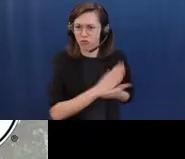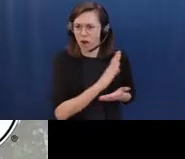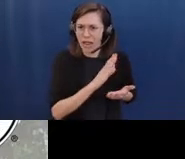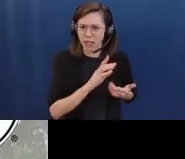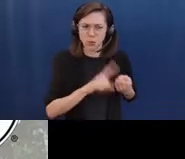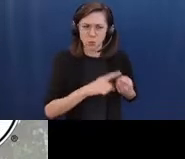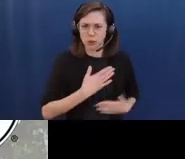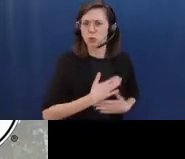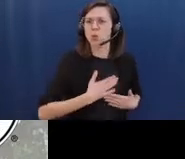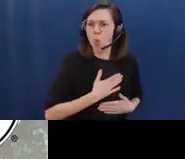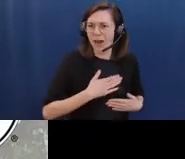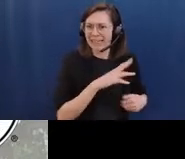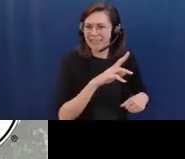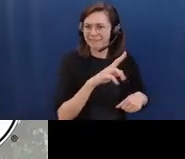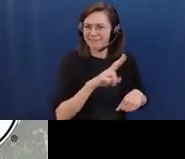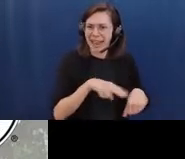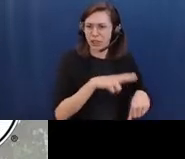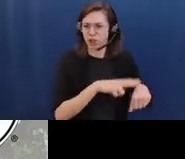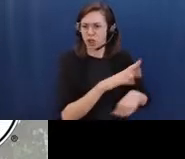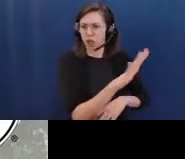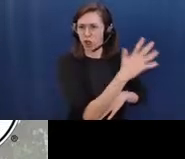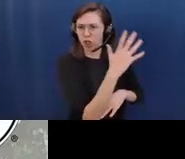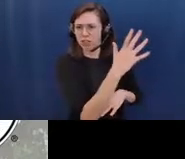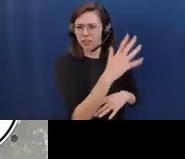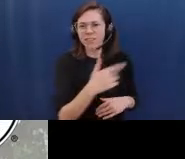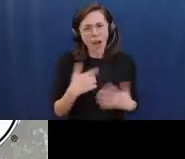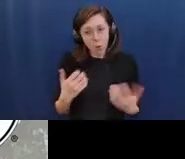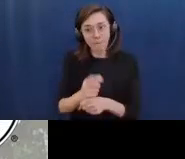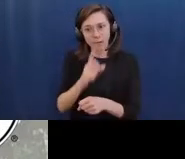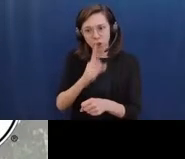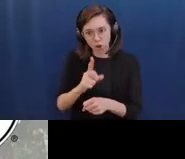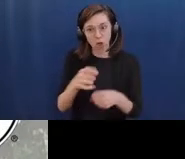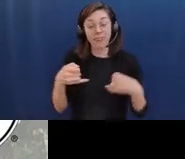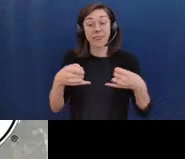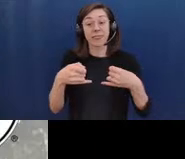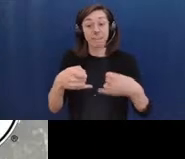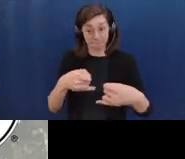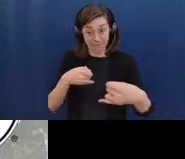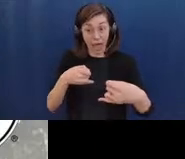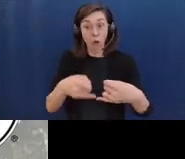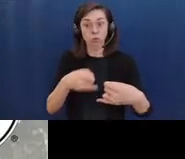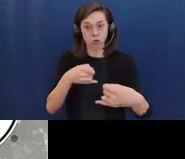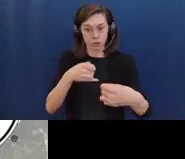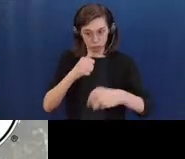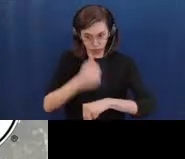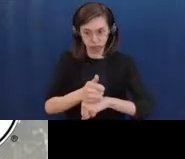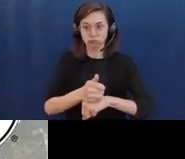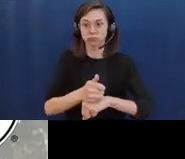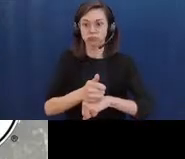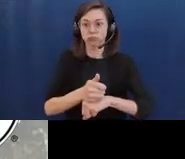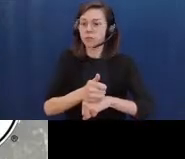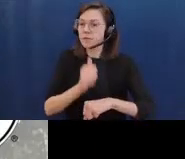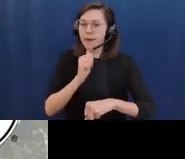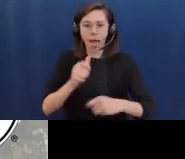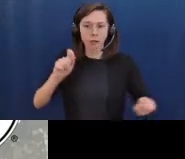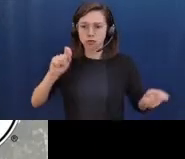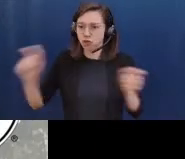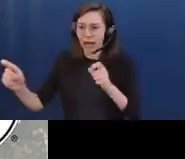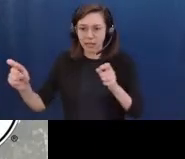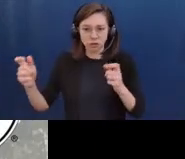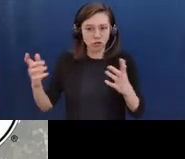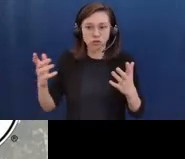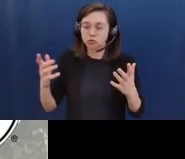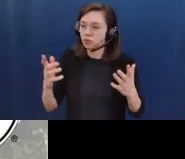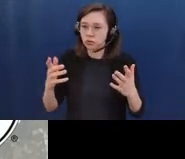want to make sure that those boundaries are fixed and that they don't change from what they have been